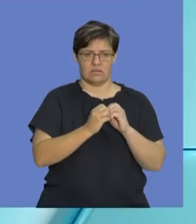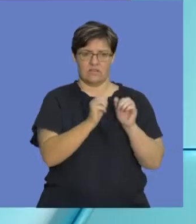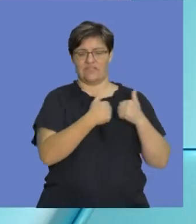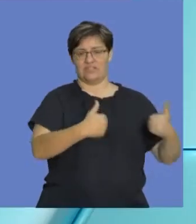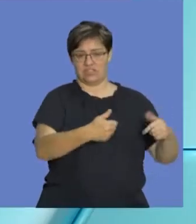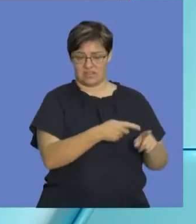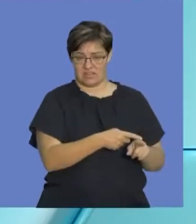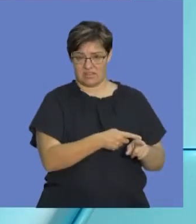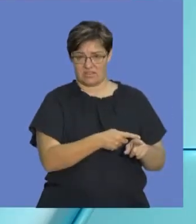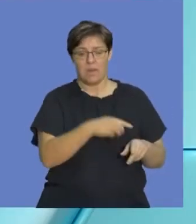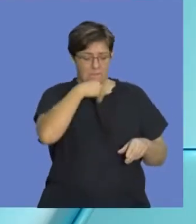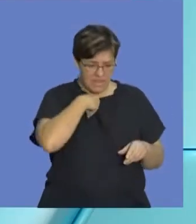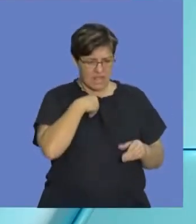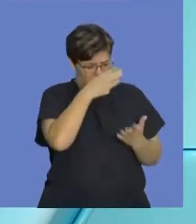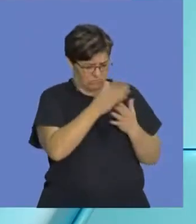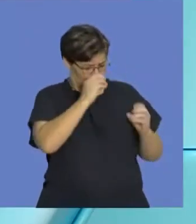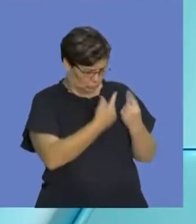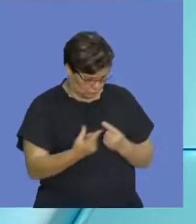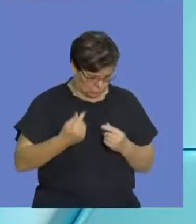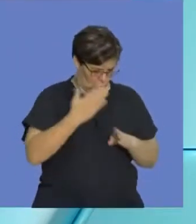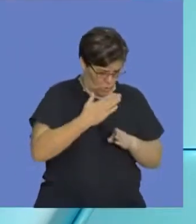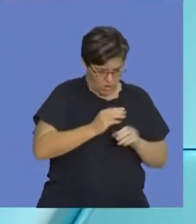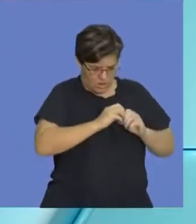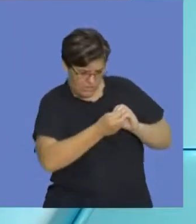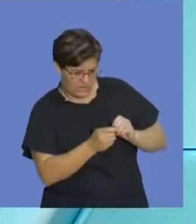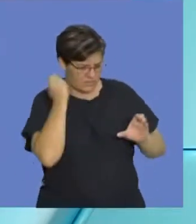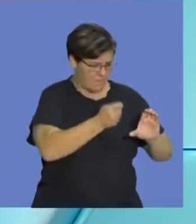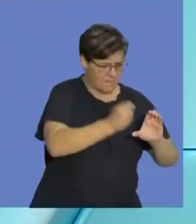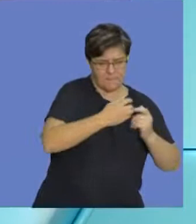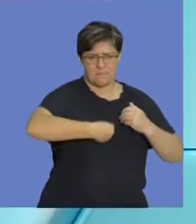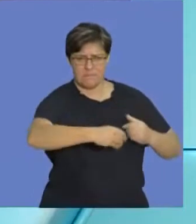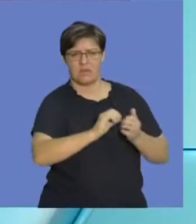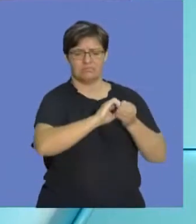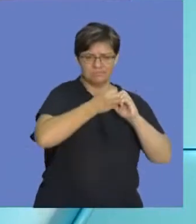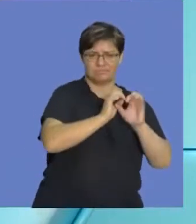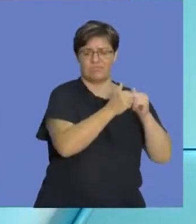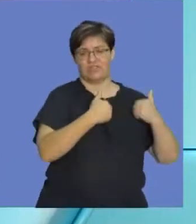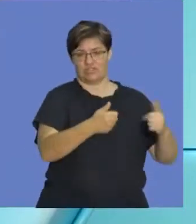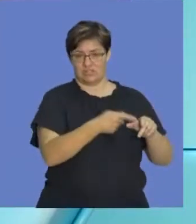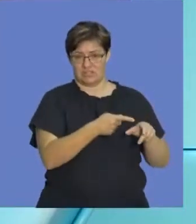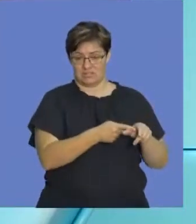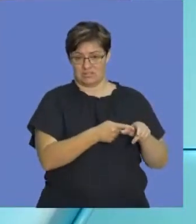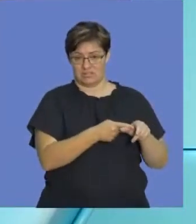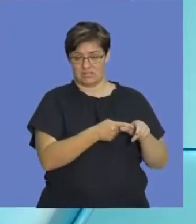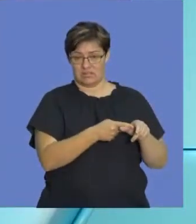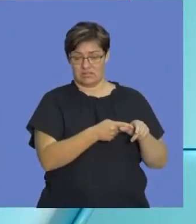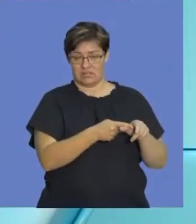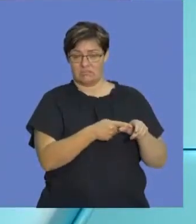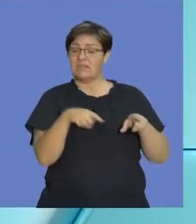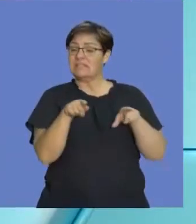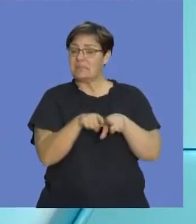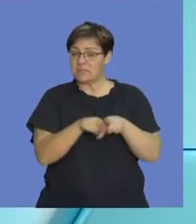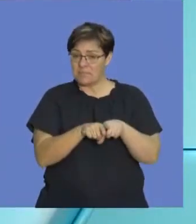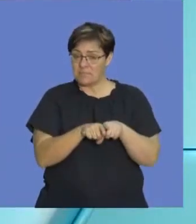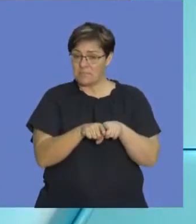furniture, right? They're directly involved in the production of that item. At the